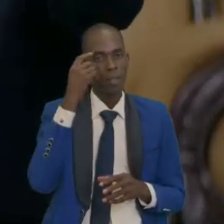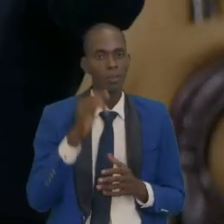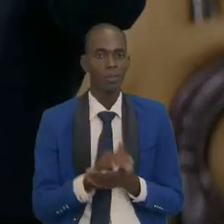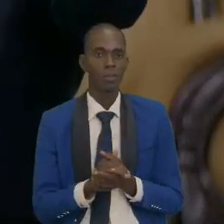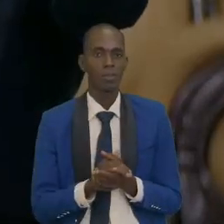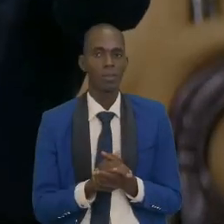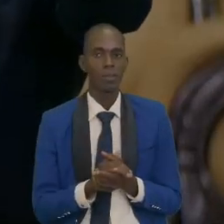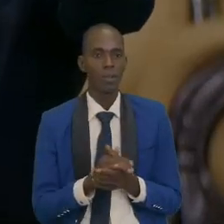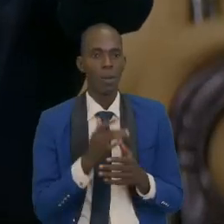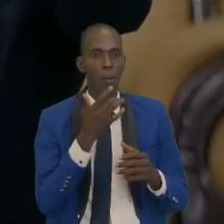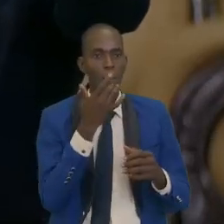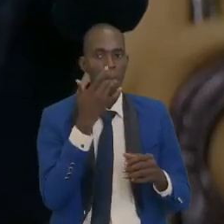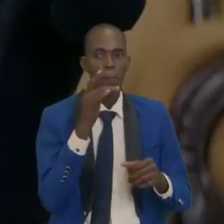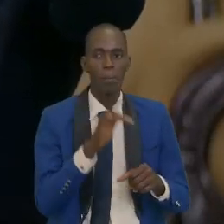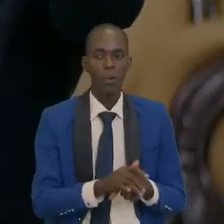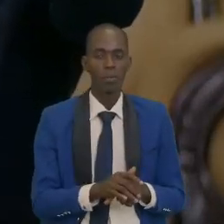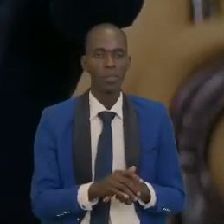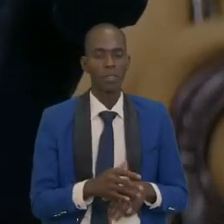promise performance